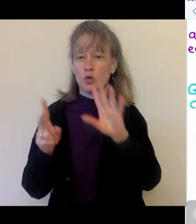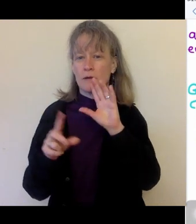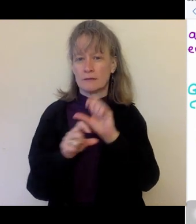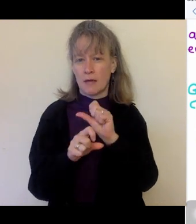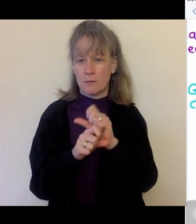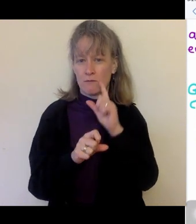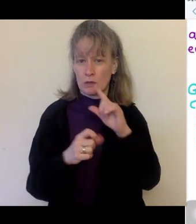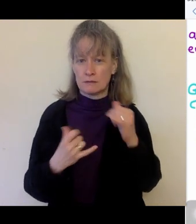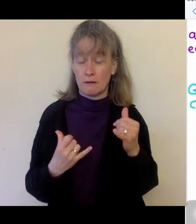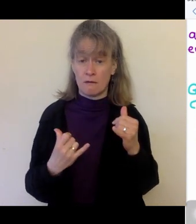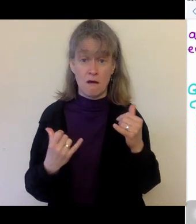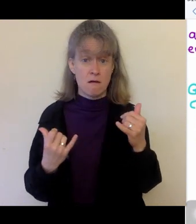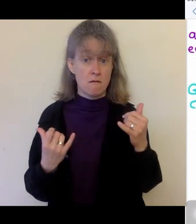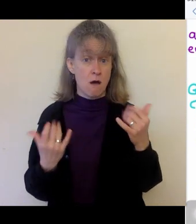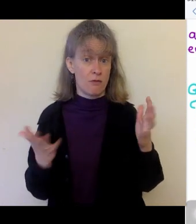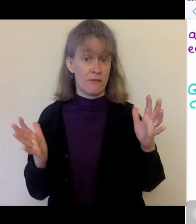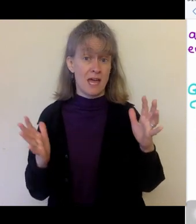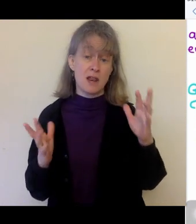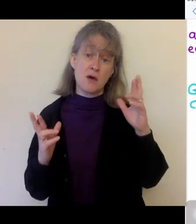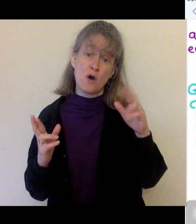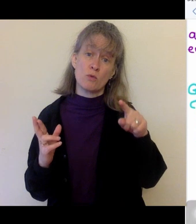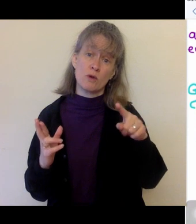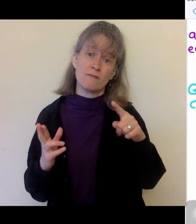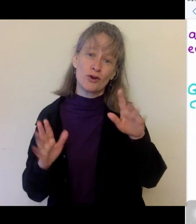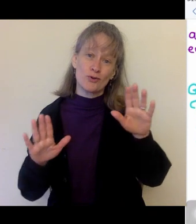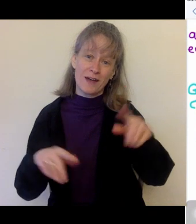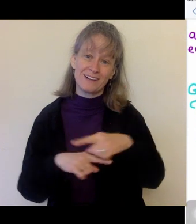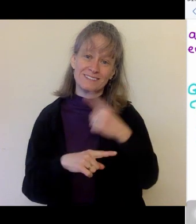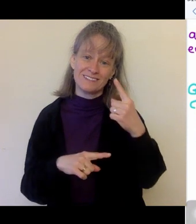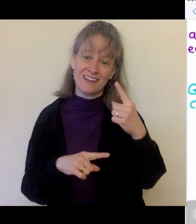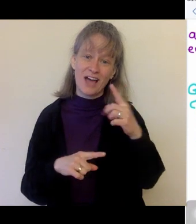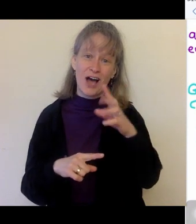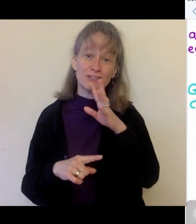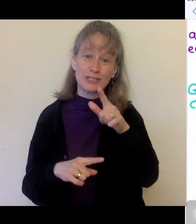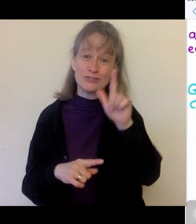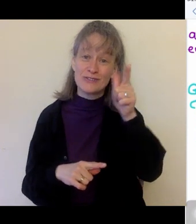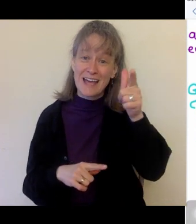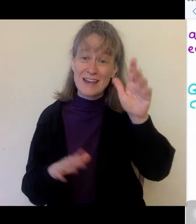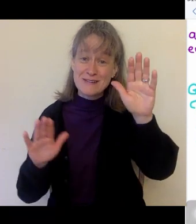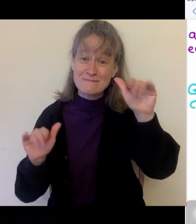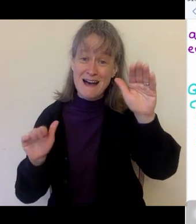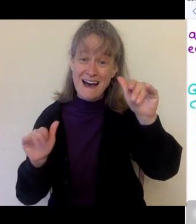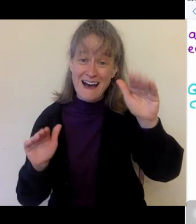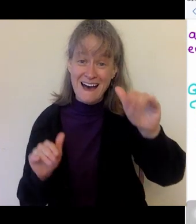Other than that, I hope that you have a great day. I will talk to you guys later. Bye.